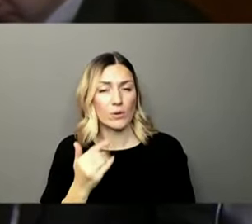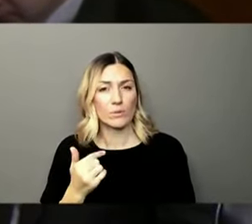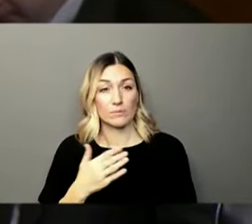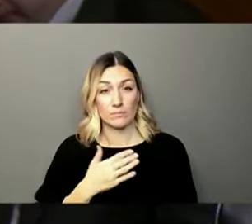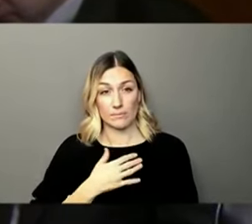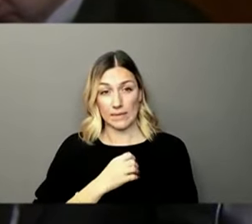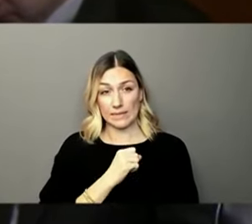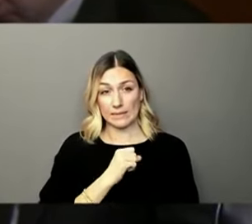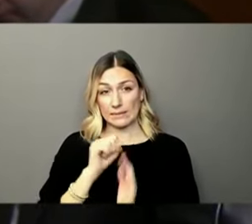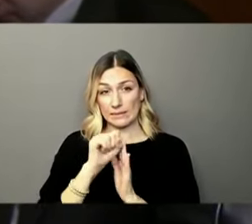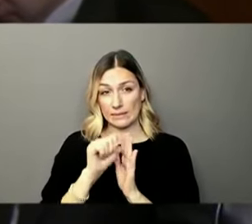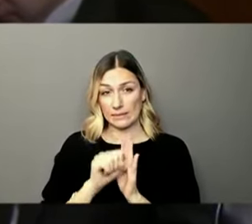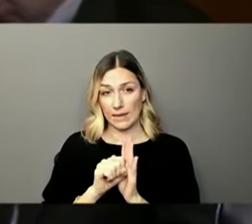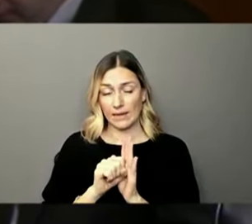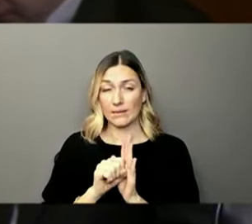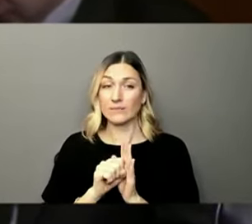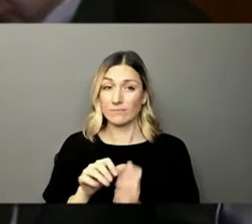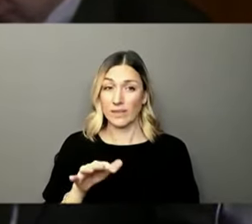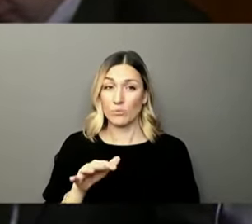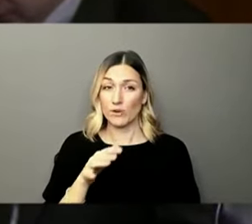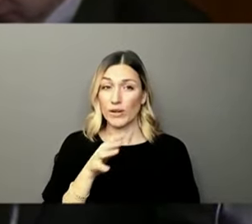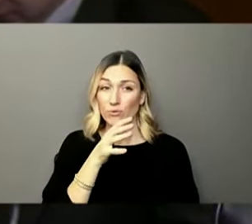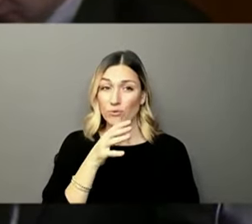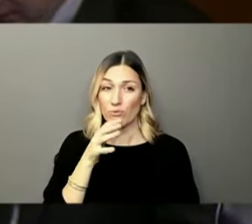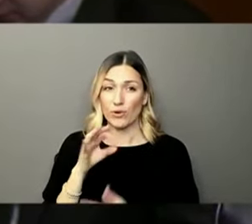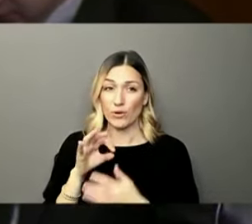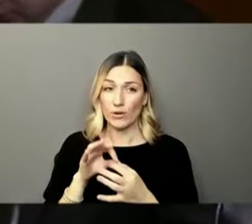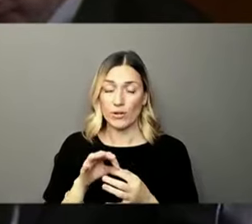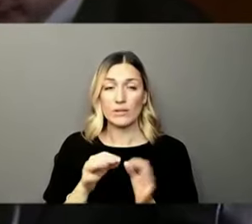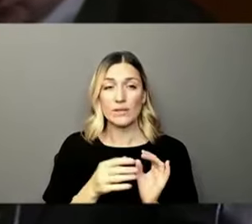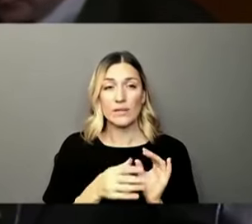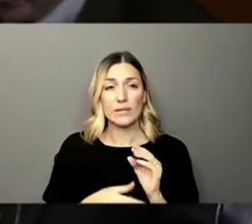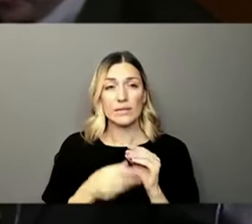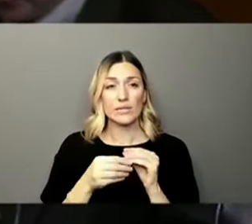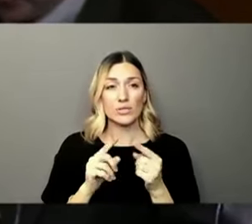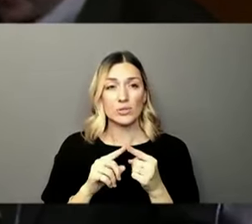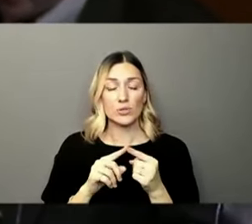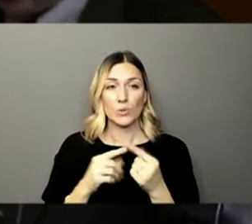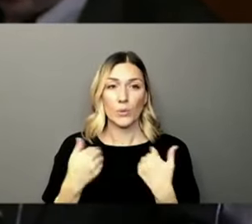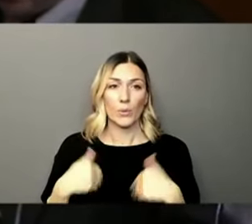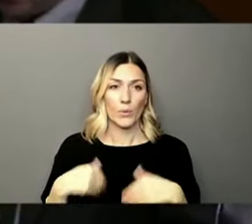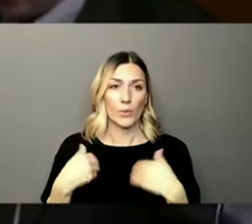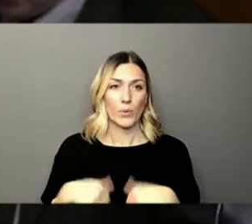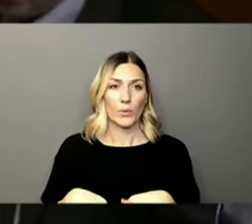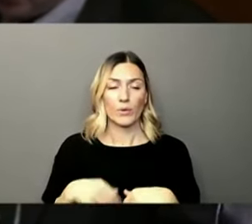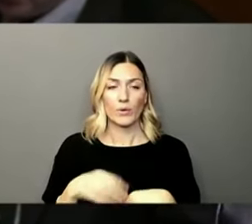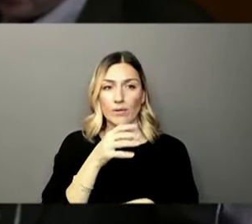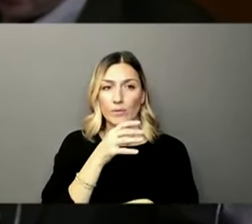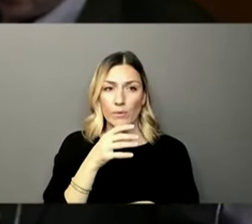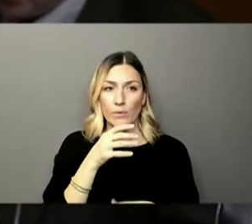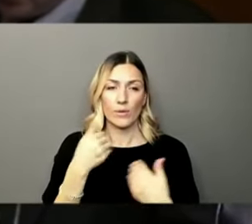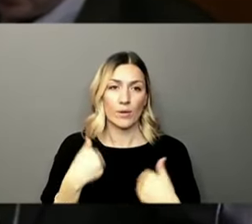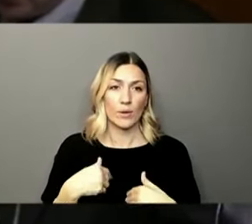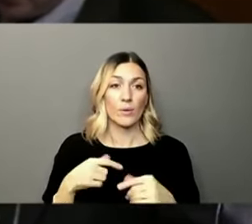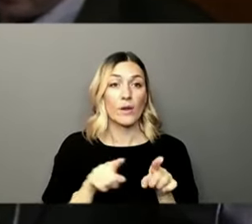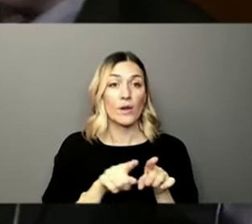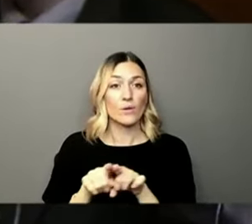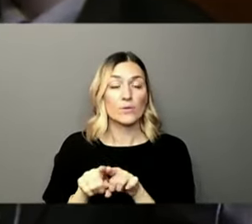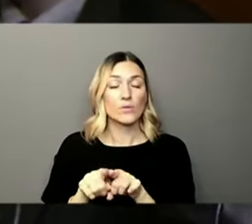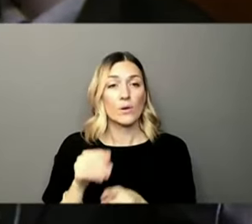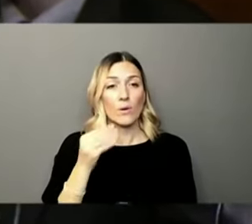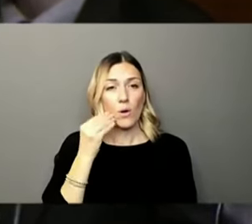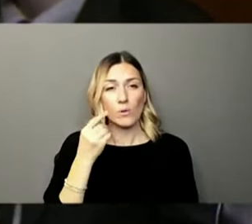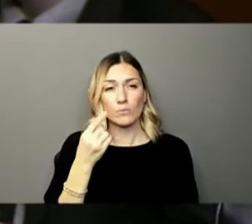is pretty rural. In addition to extraordinarily rural, we are also home to over